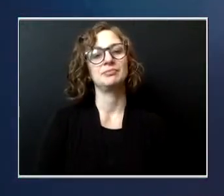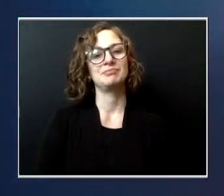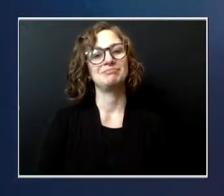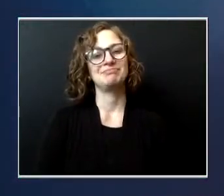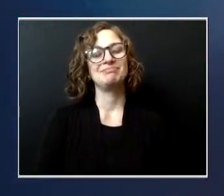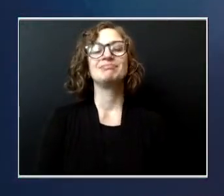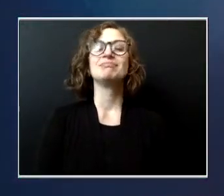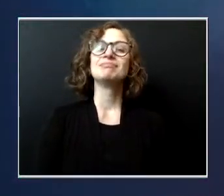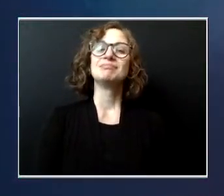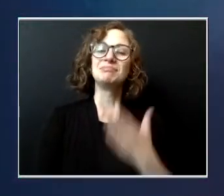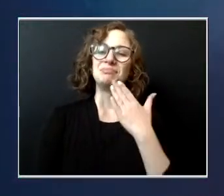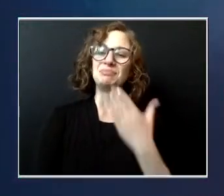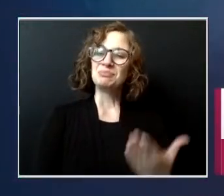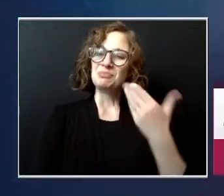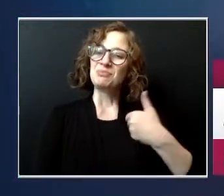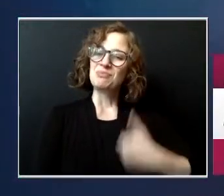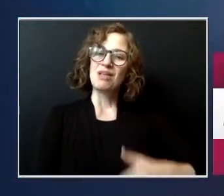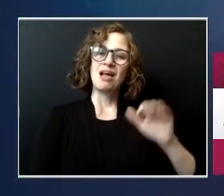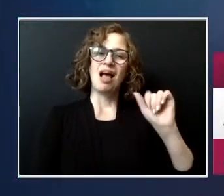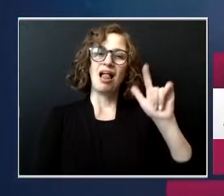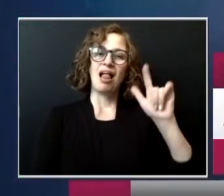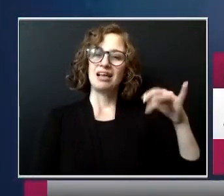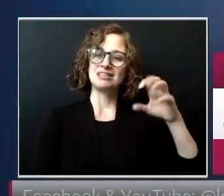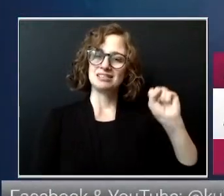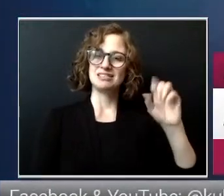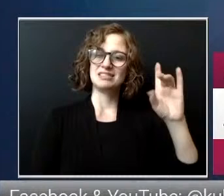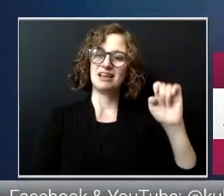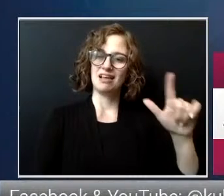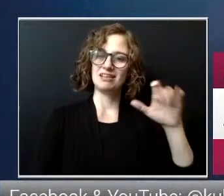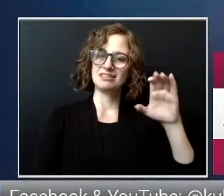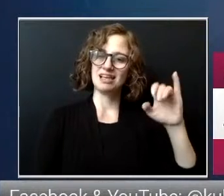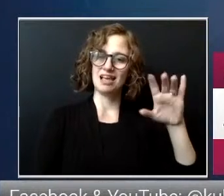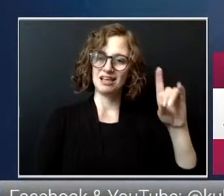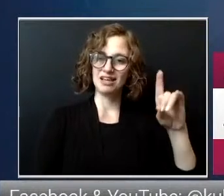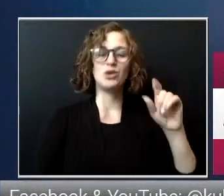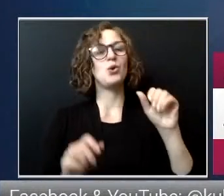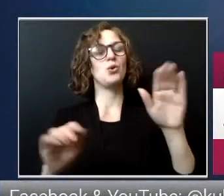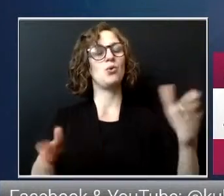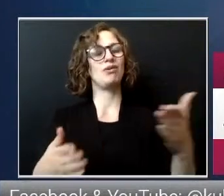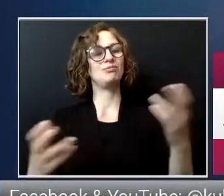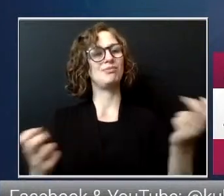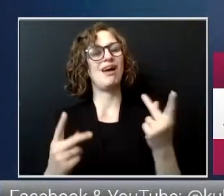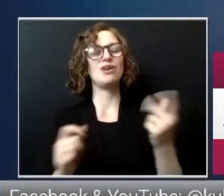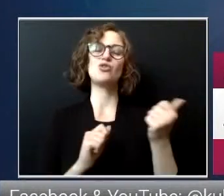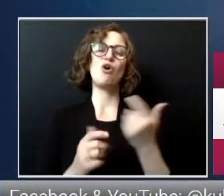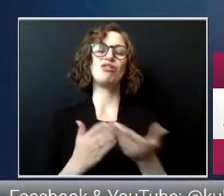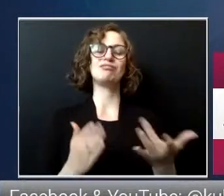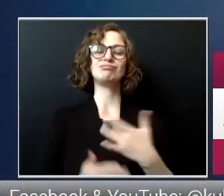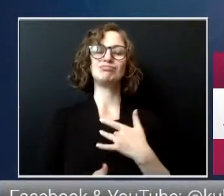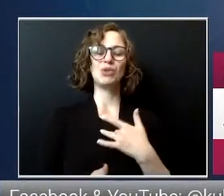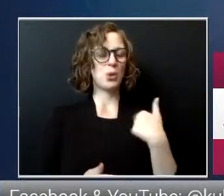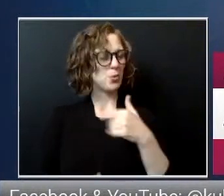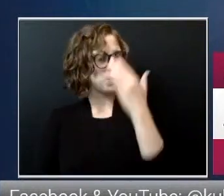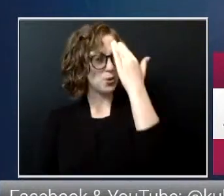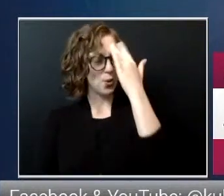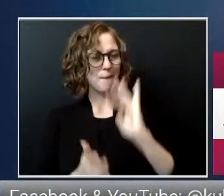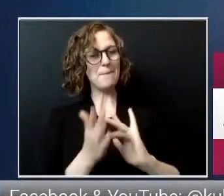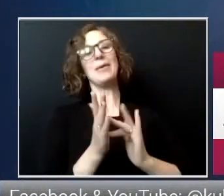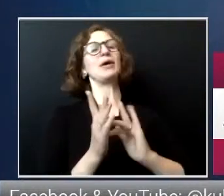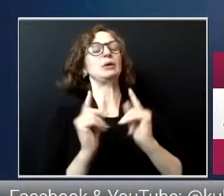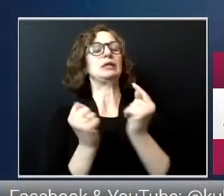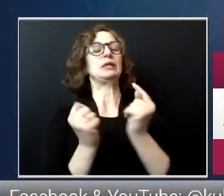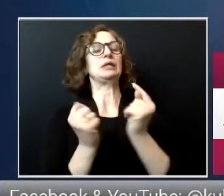Good morning, I'm Alexis Del Cid. Welcome back to All Things Heart. We know our medical teams here at the health system save lives every